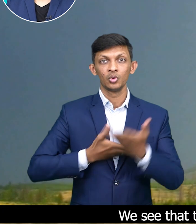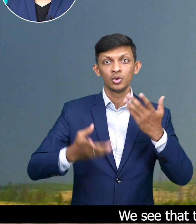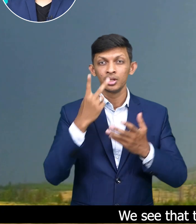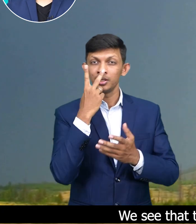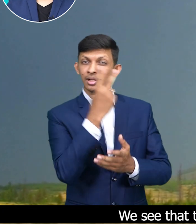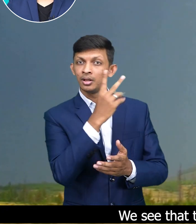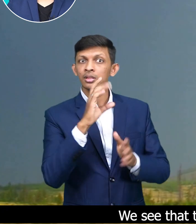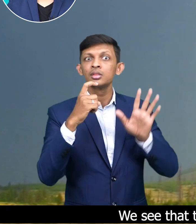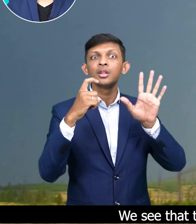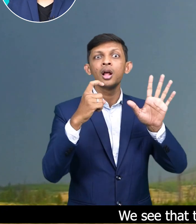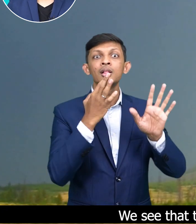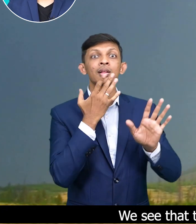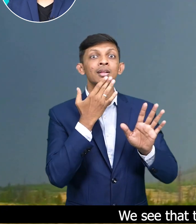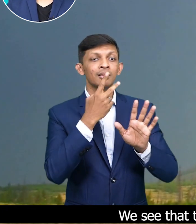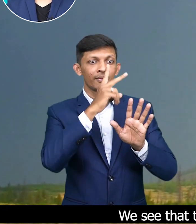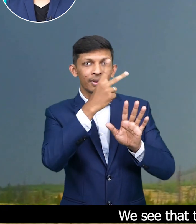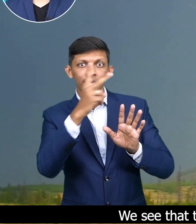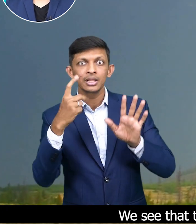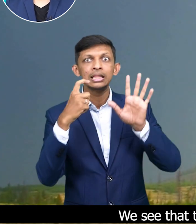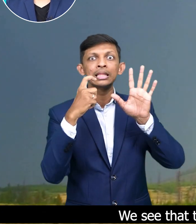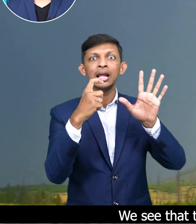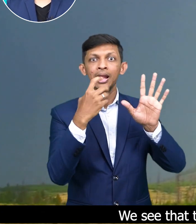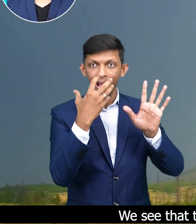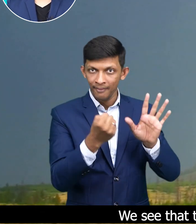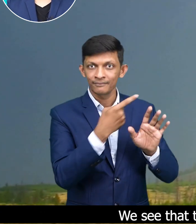We see that there are 7 colors in a rainbow: